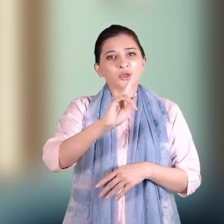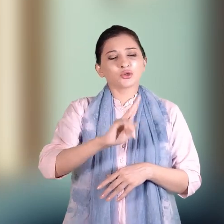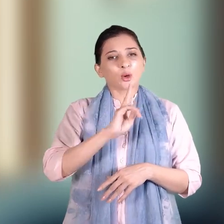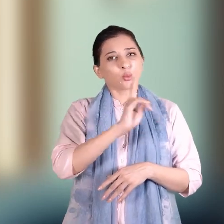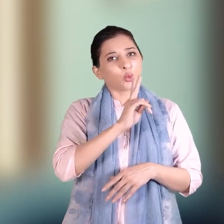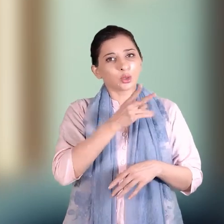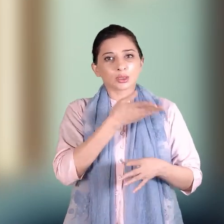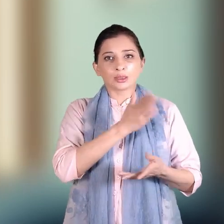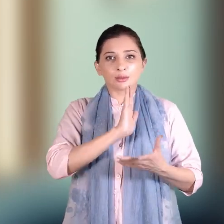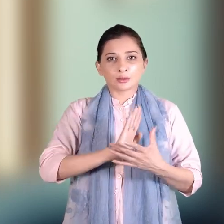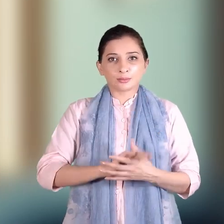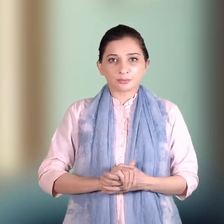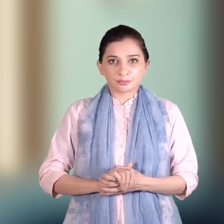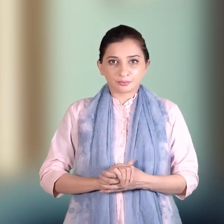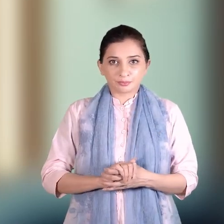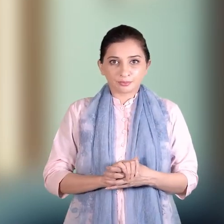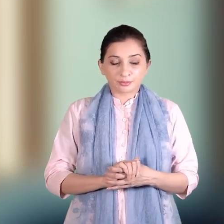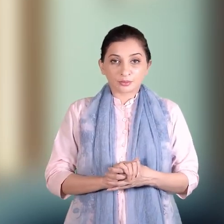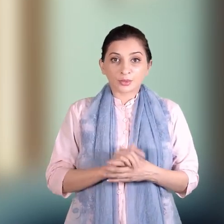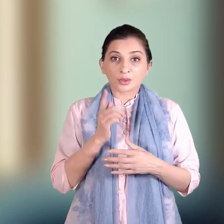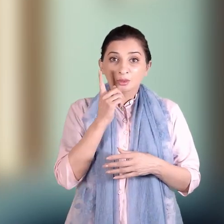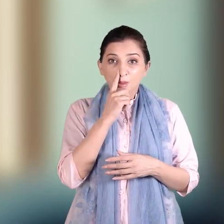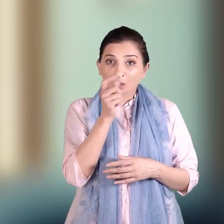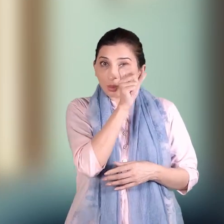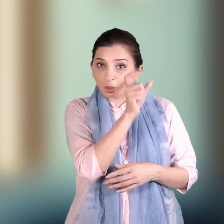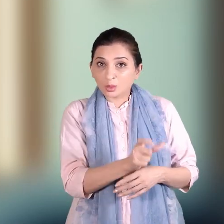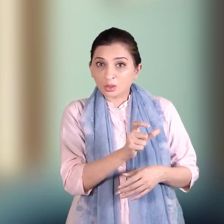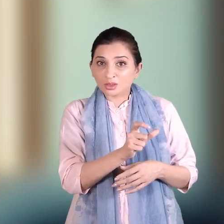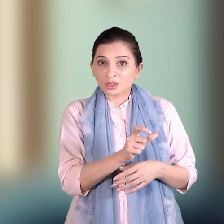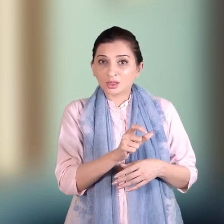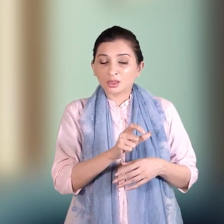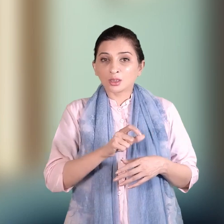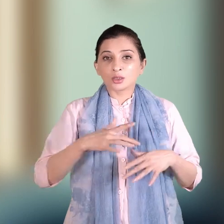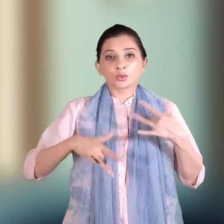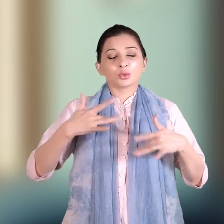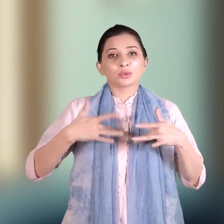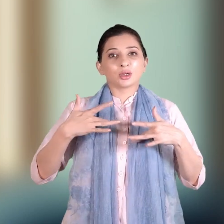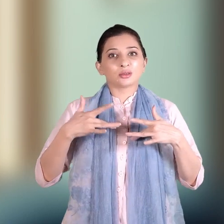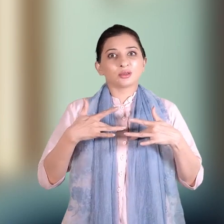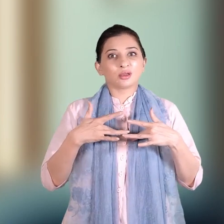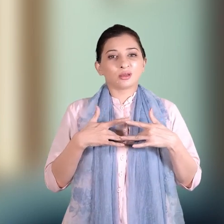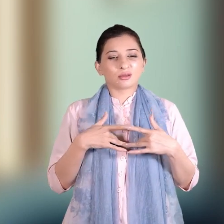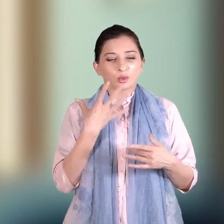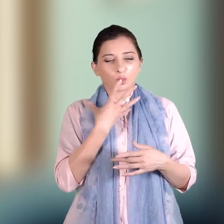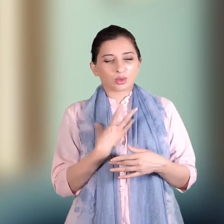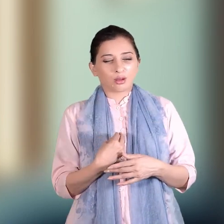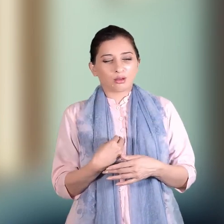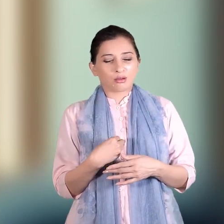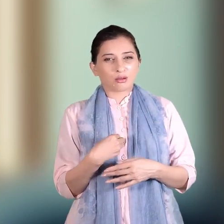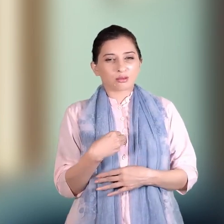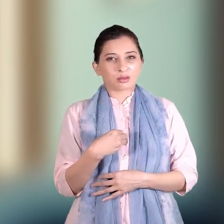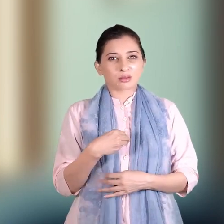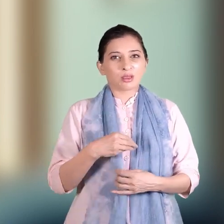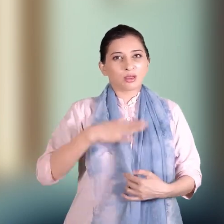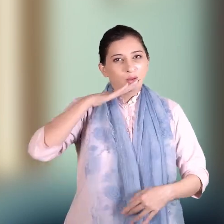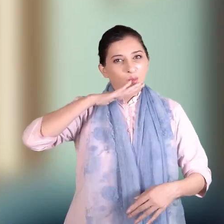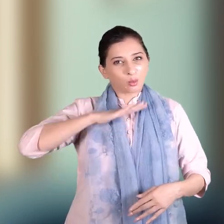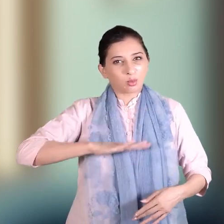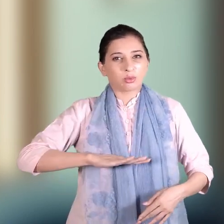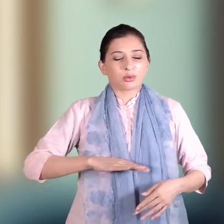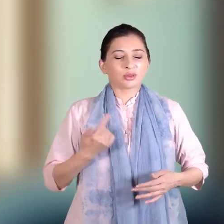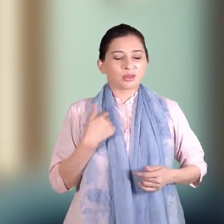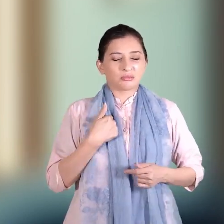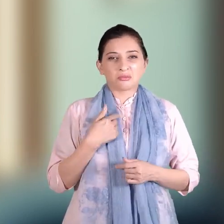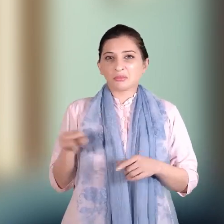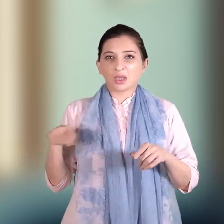constant comparison is, that women start feeling really inadequate. They start feeling I'm not